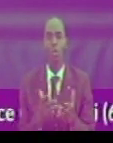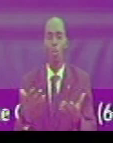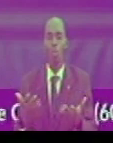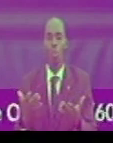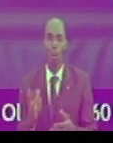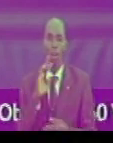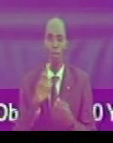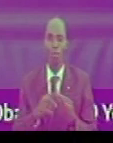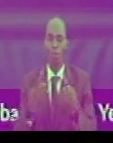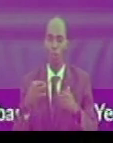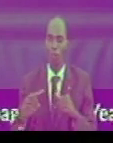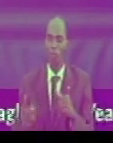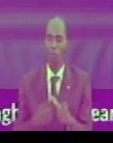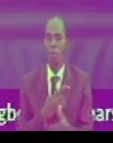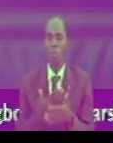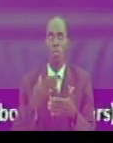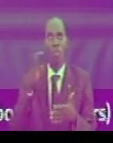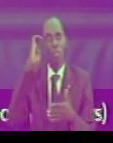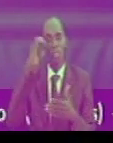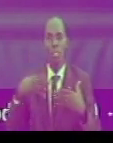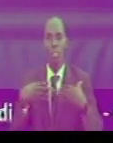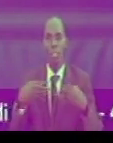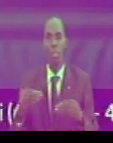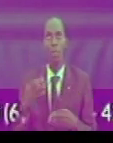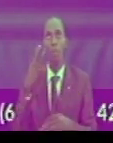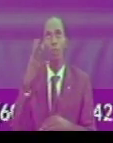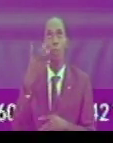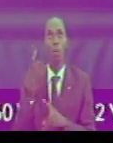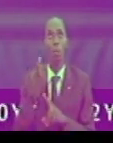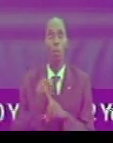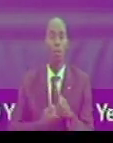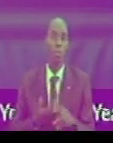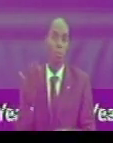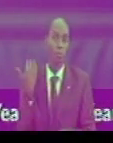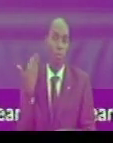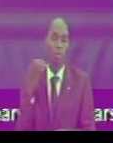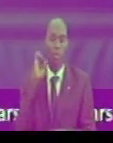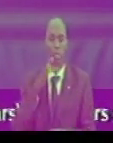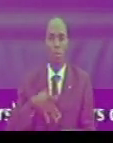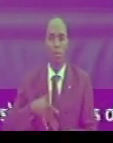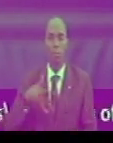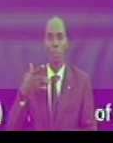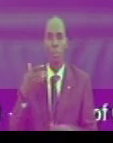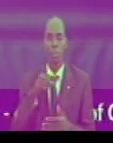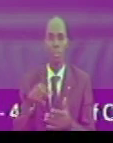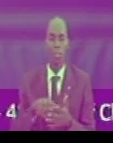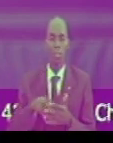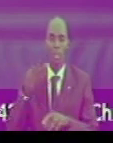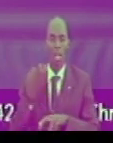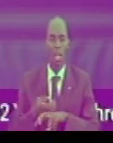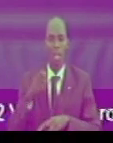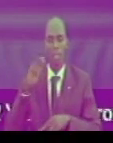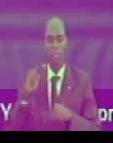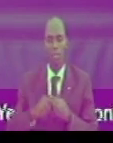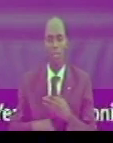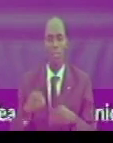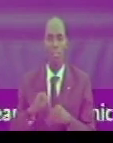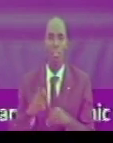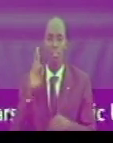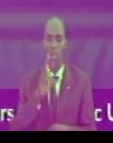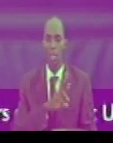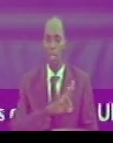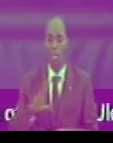hardness on my right breast while I was taking my bath. And I was like, what's this one here? So I started checking on